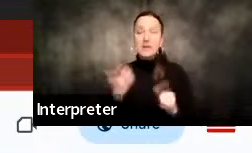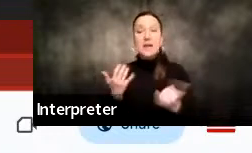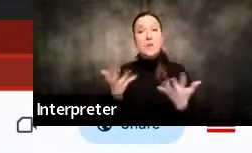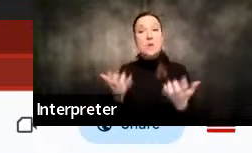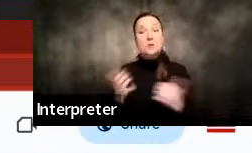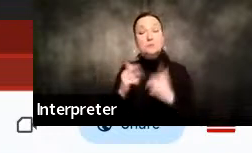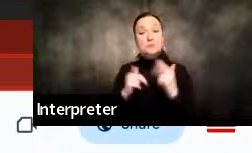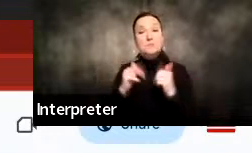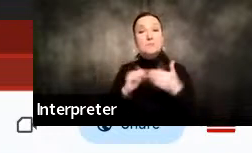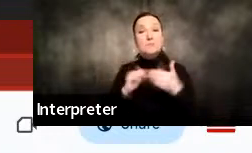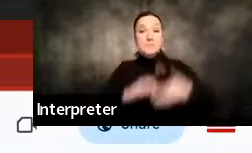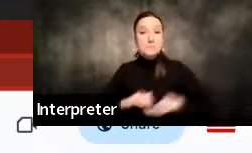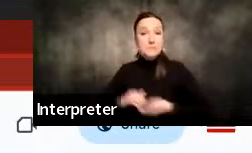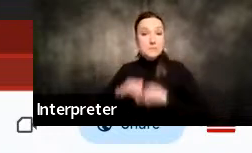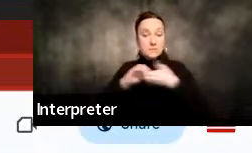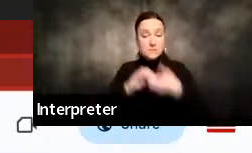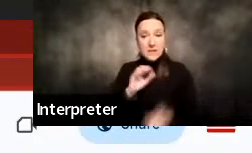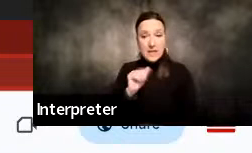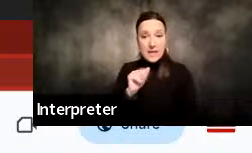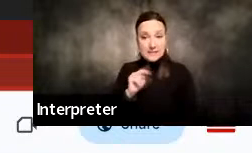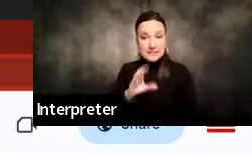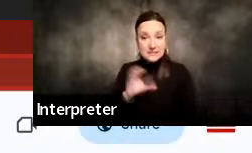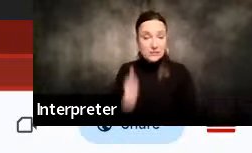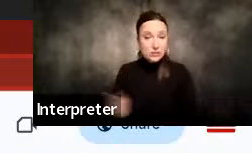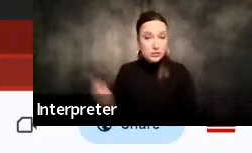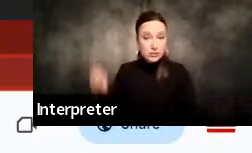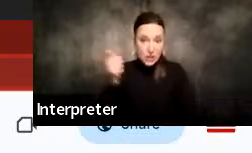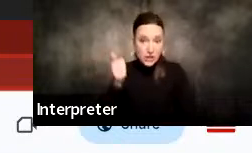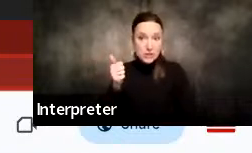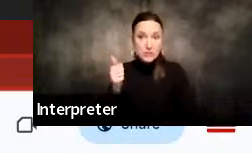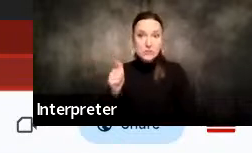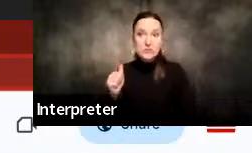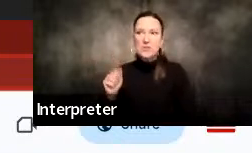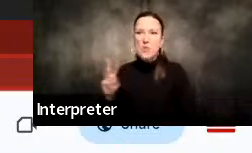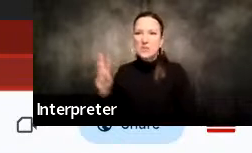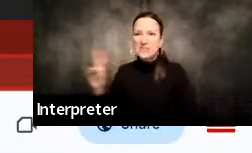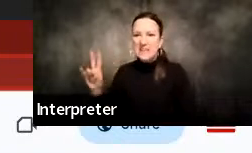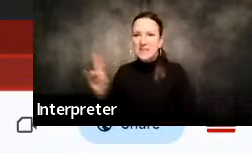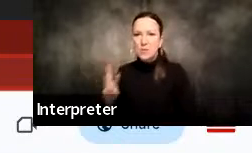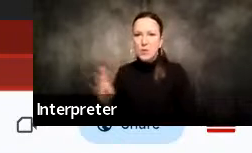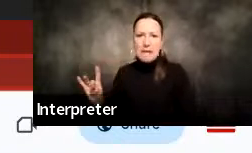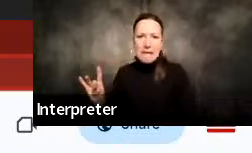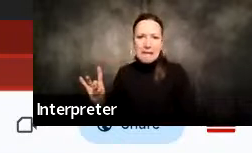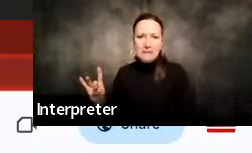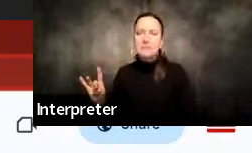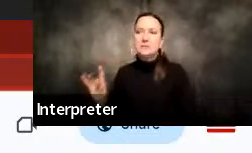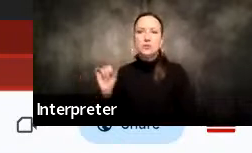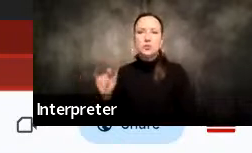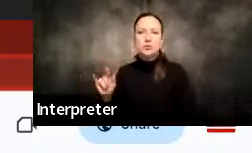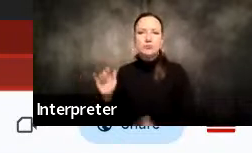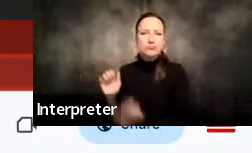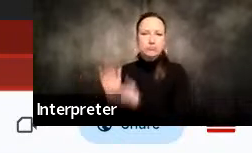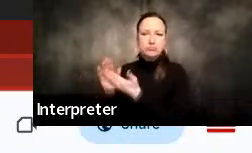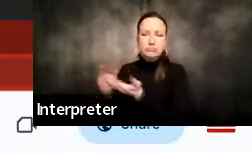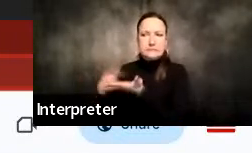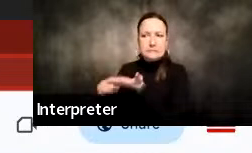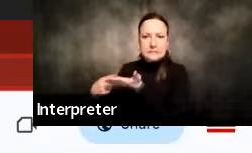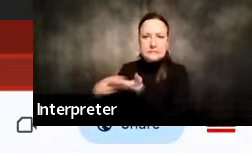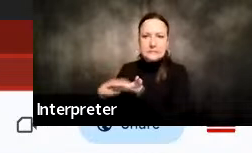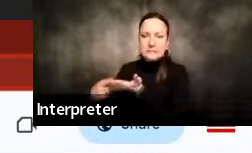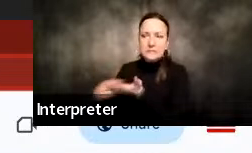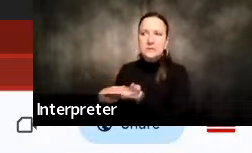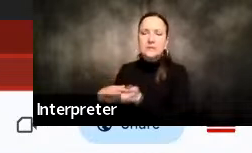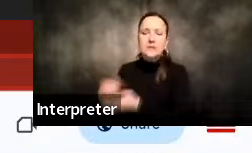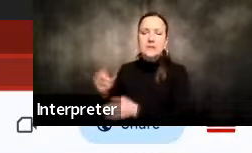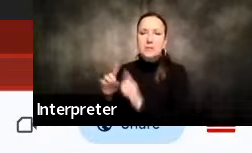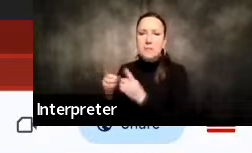of ANC chairs in Ward 7 and Ward 8 to address the issue with Department of Public Works. But